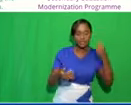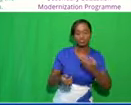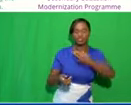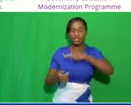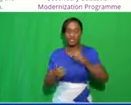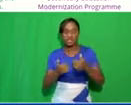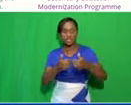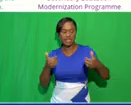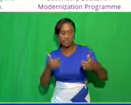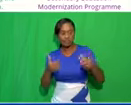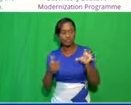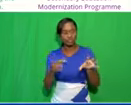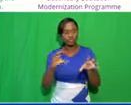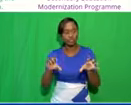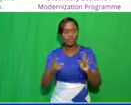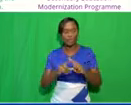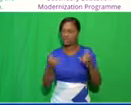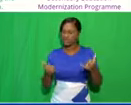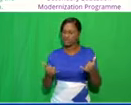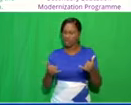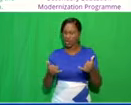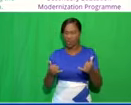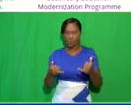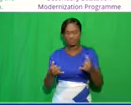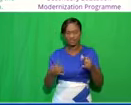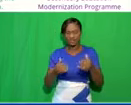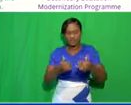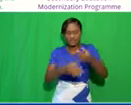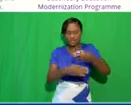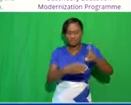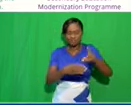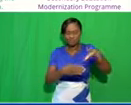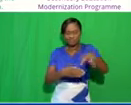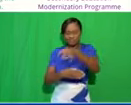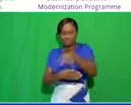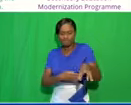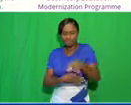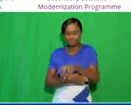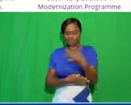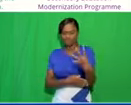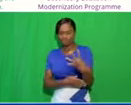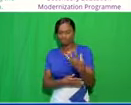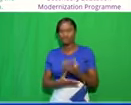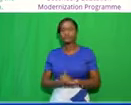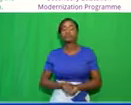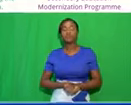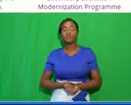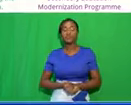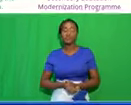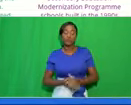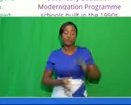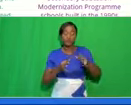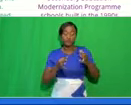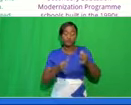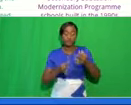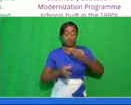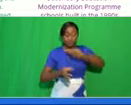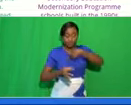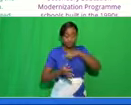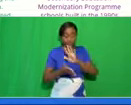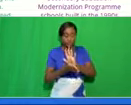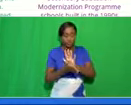government, yes, secondary schools? Well, because even if you look at the denominational schools,